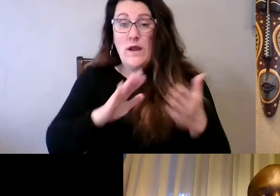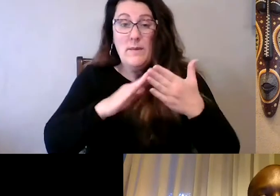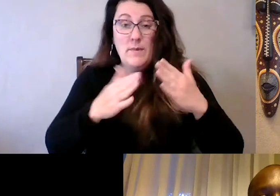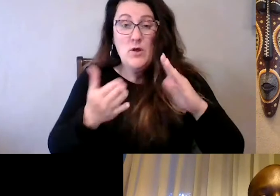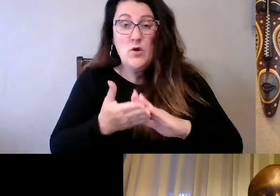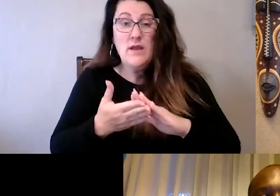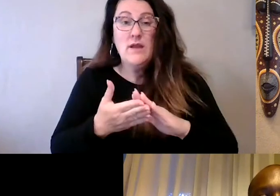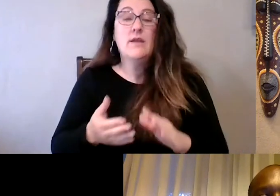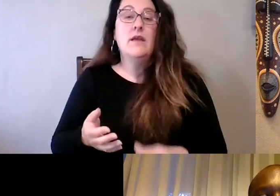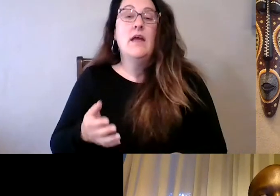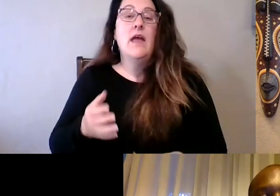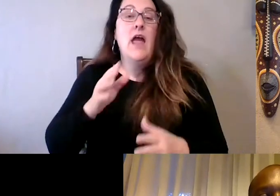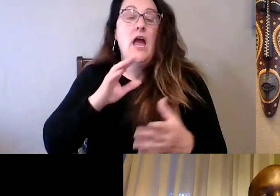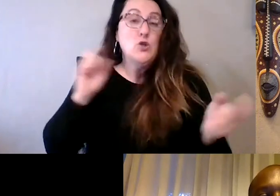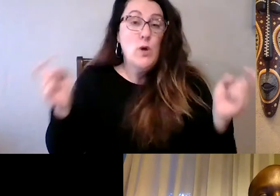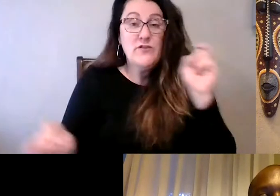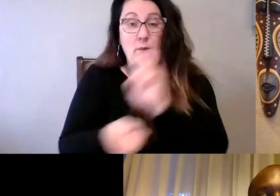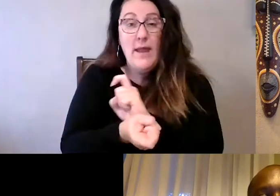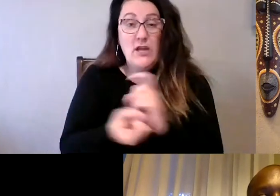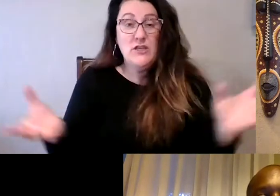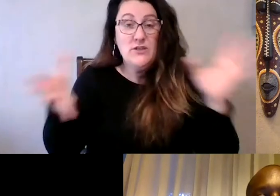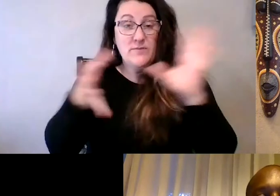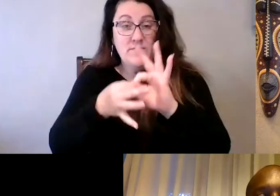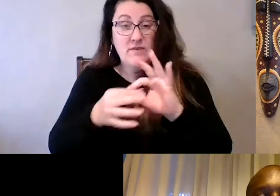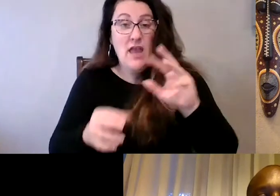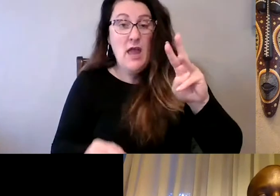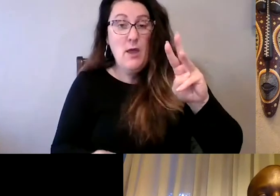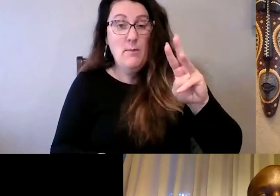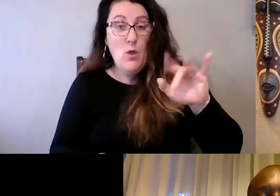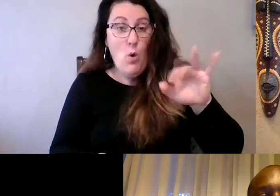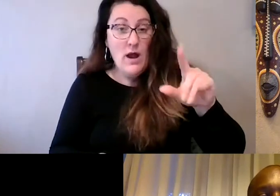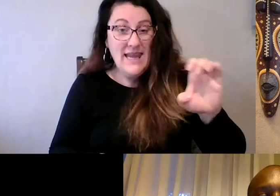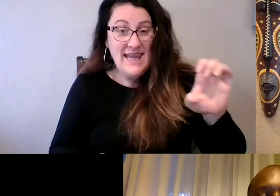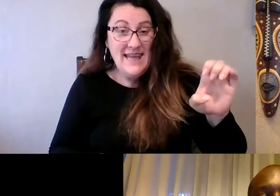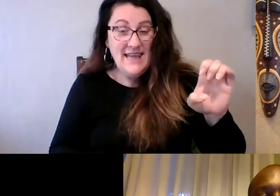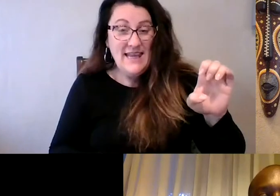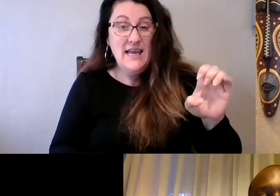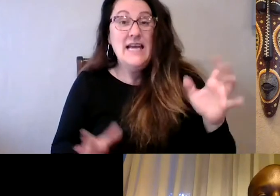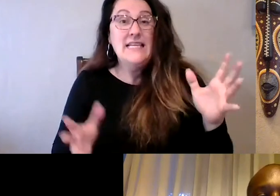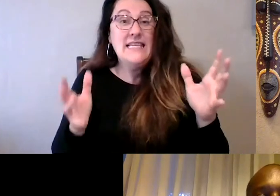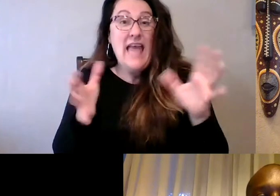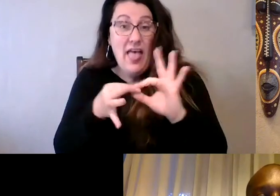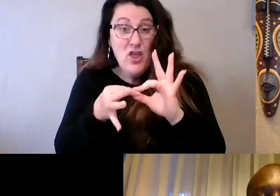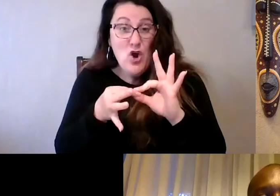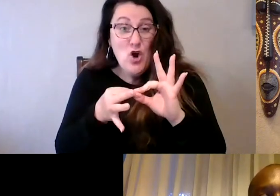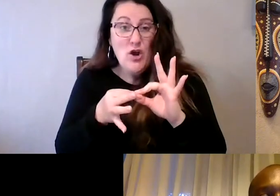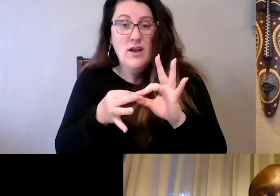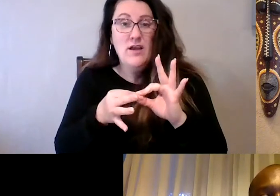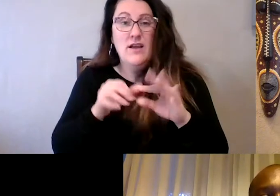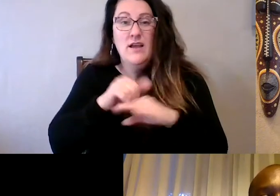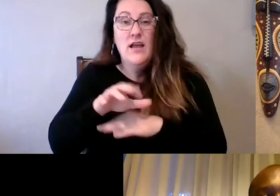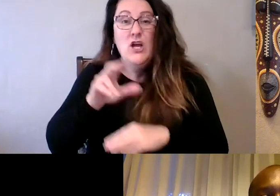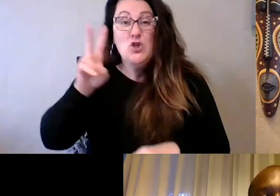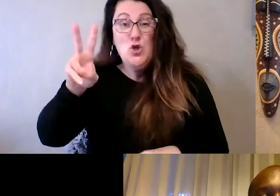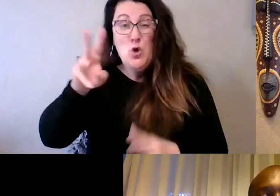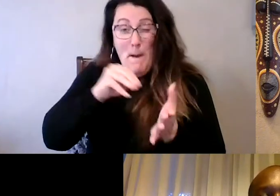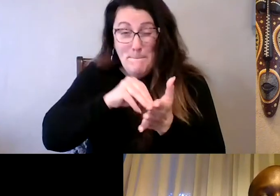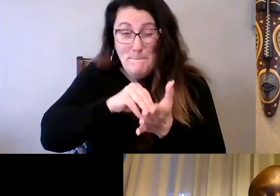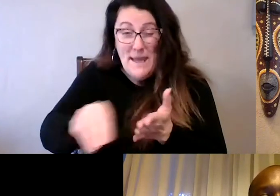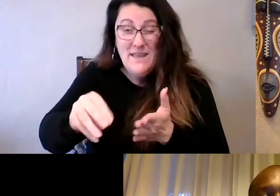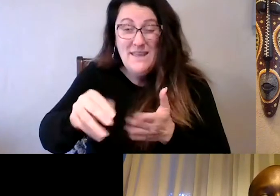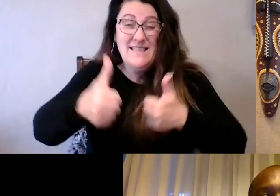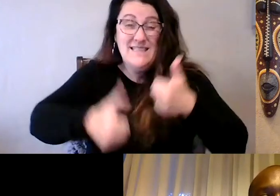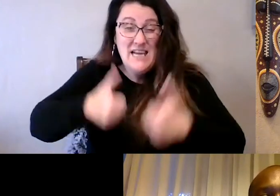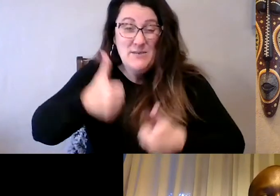Igniting Transformations, both in Milwaukee, they together sent over 2 million text messages, made over